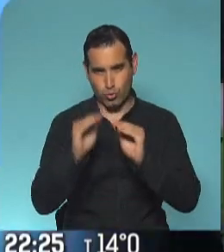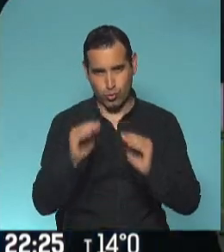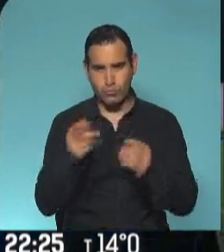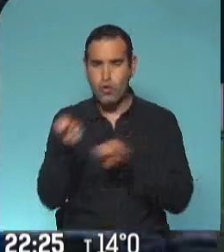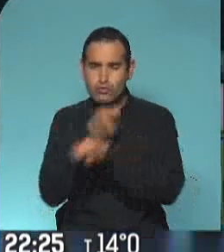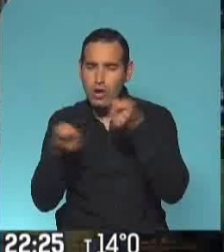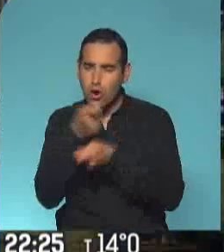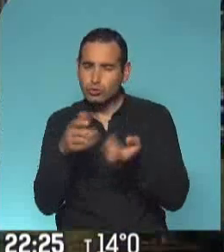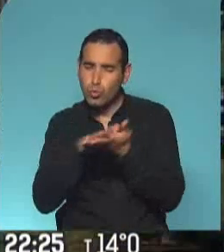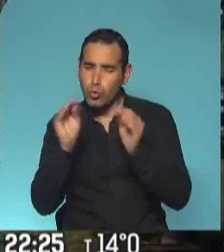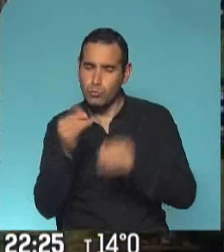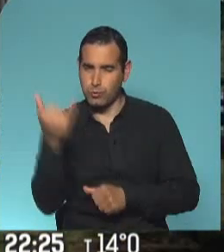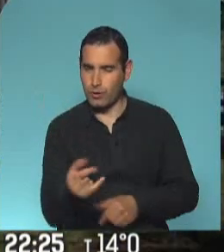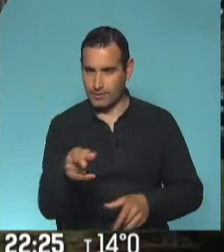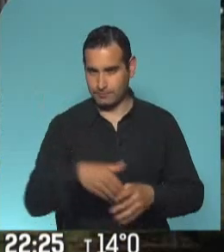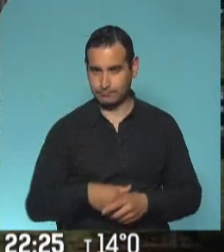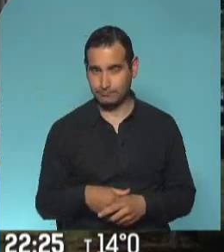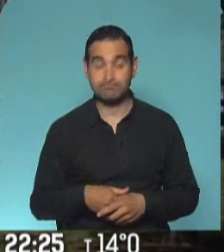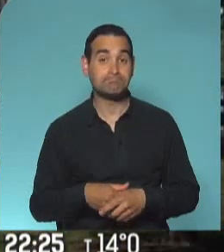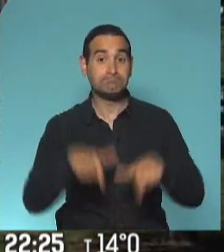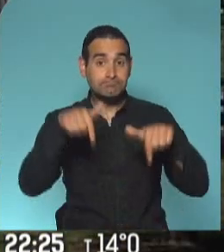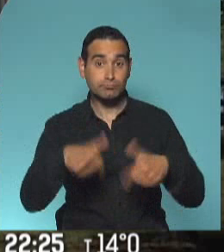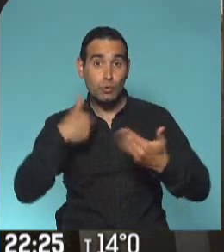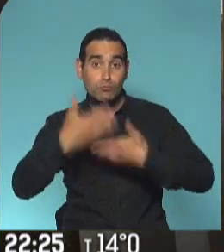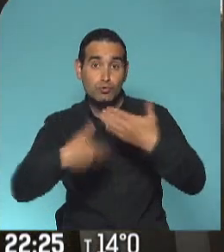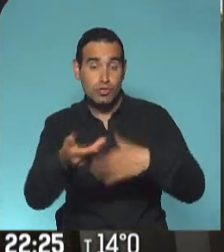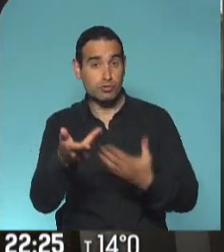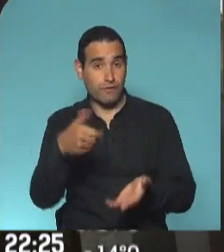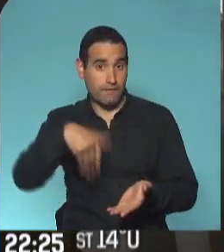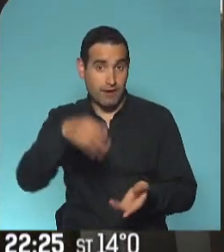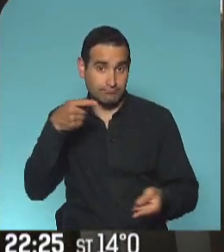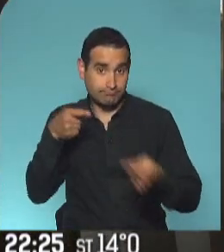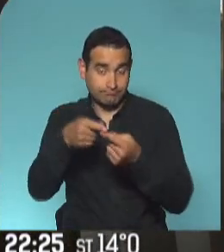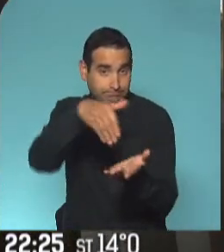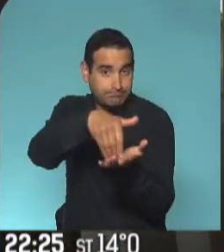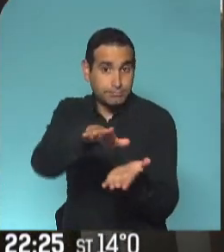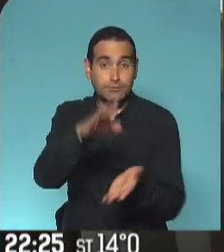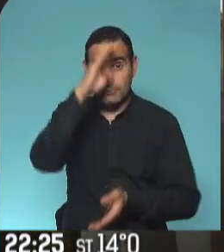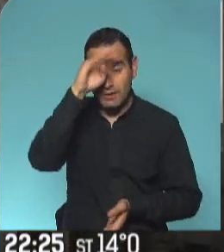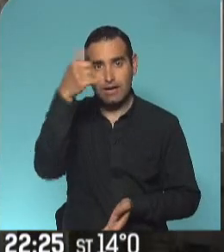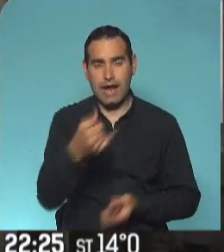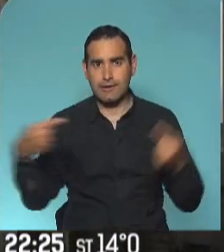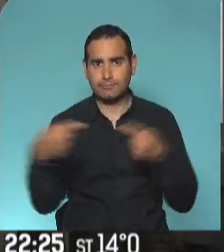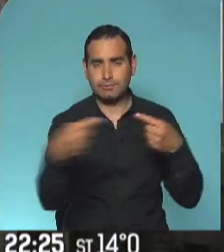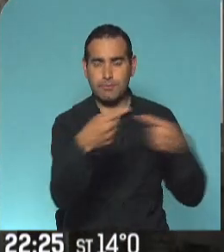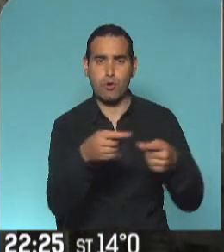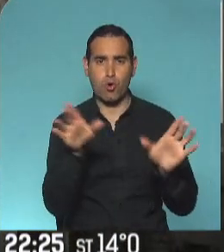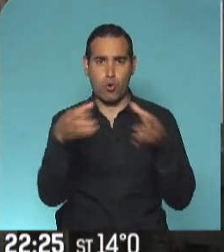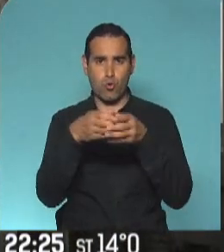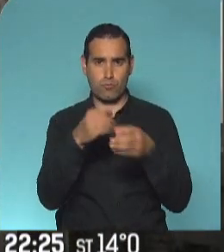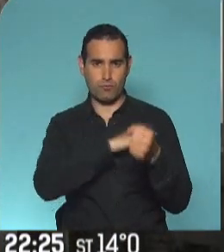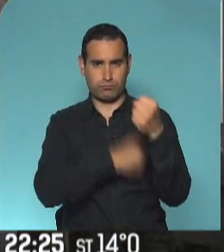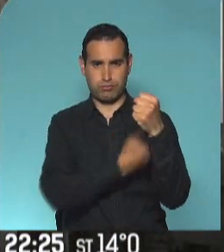deal, 100%. Ahora, el proceso de impeachment se convirtió en un virulento conflicto de poderes entre la rama ejecutiva y